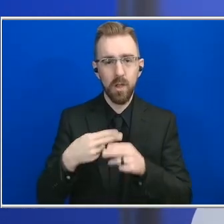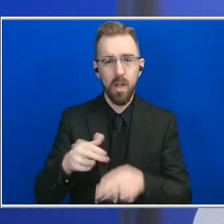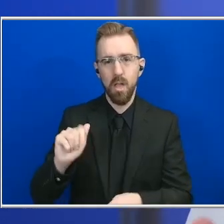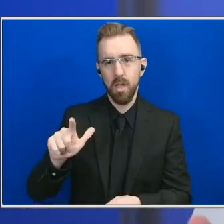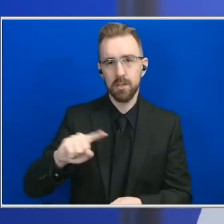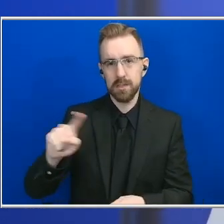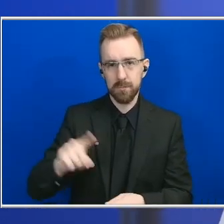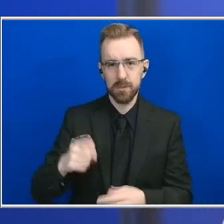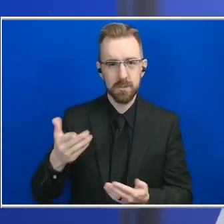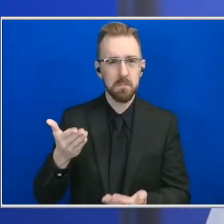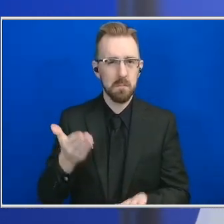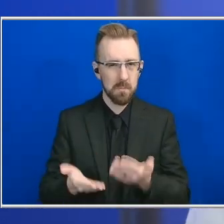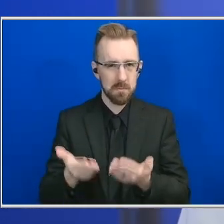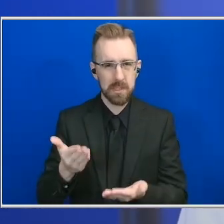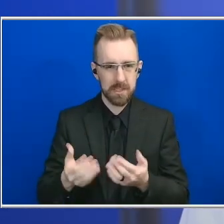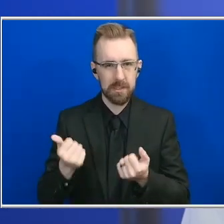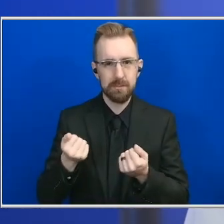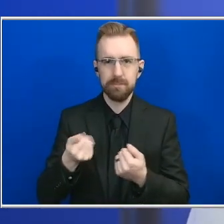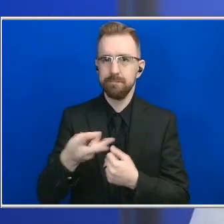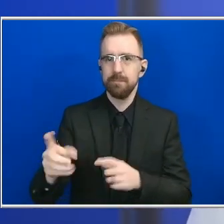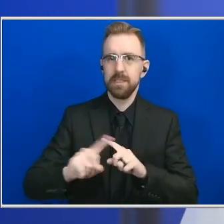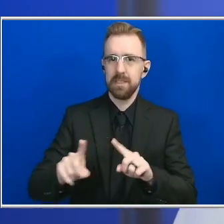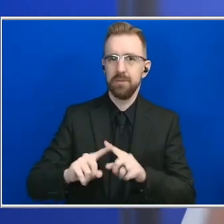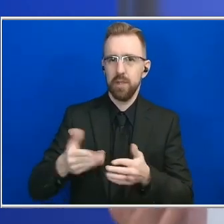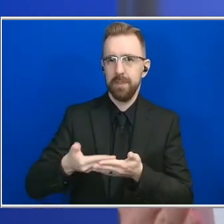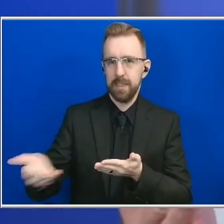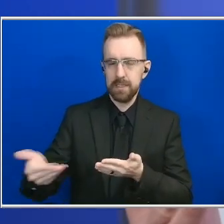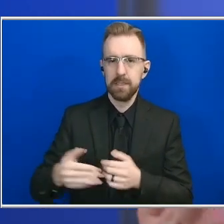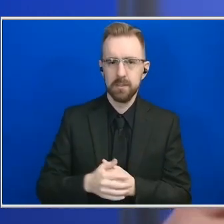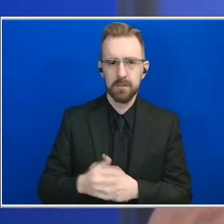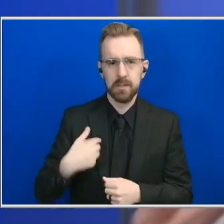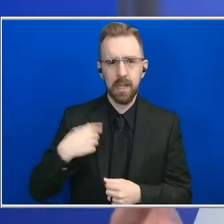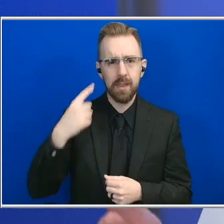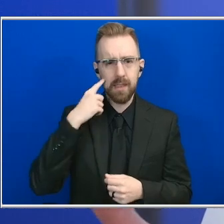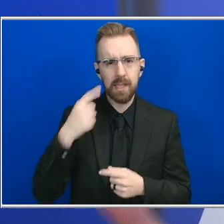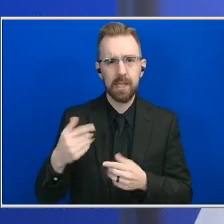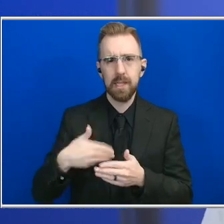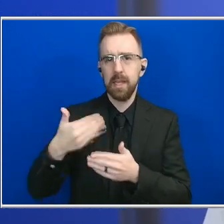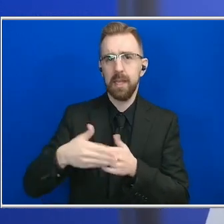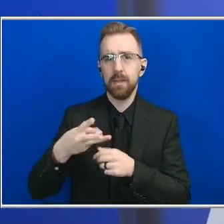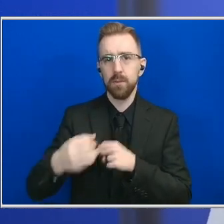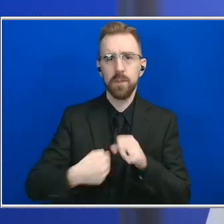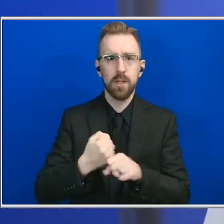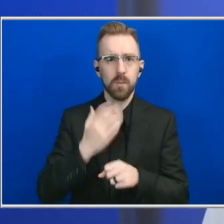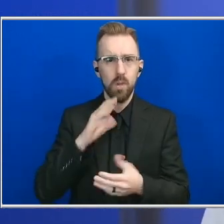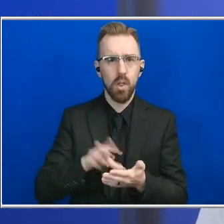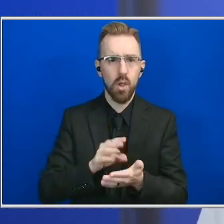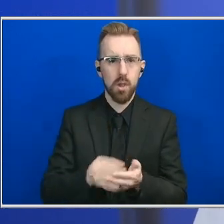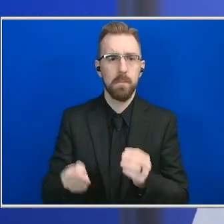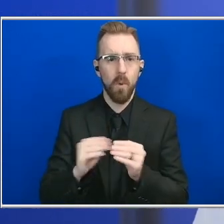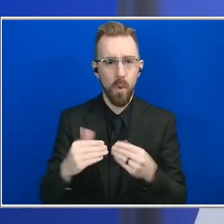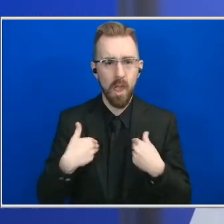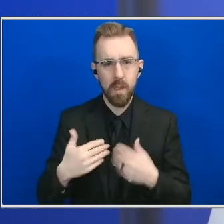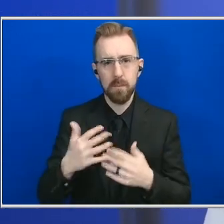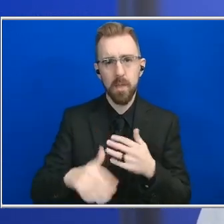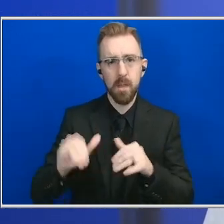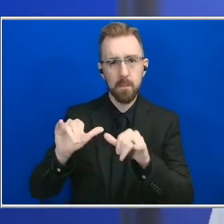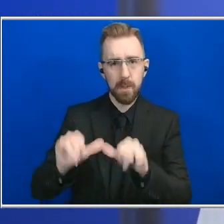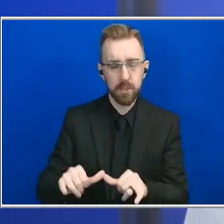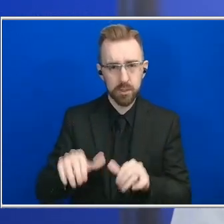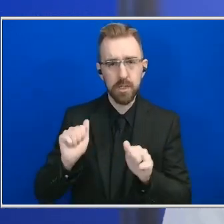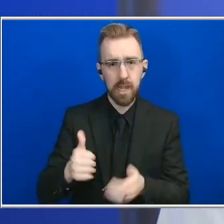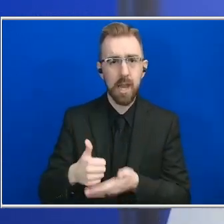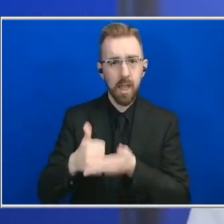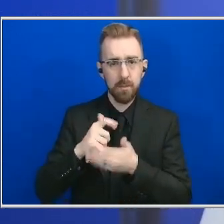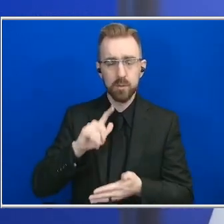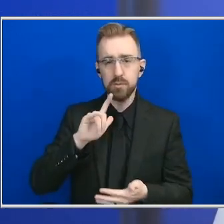probably many different things. And I think over the next few years, we're going to learn a lot more. Now we have these blood measures that can help us really